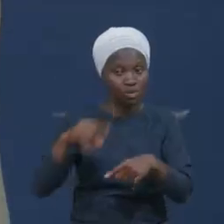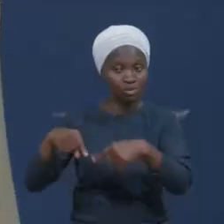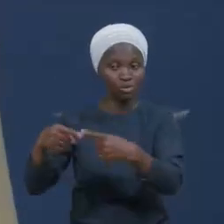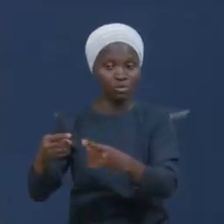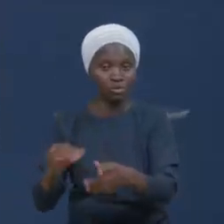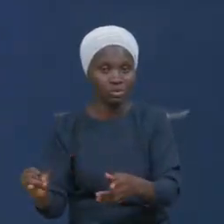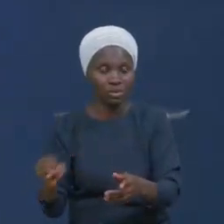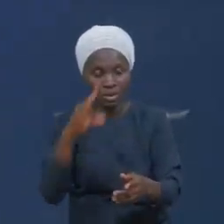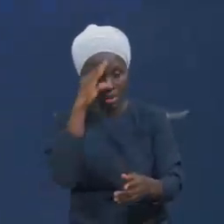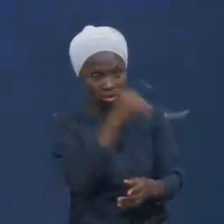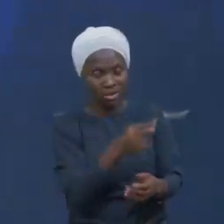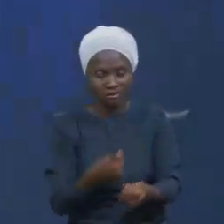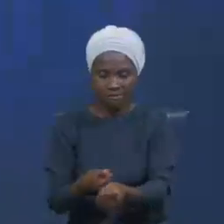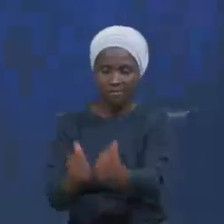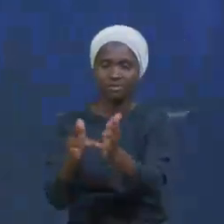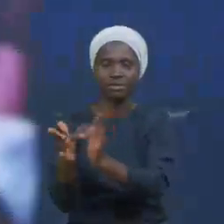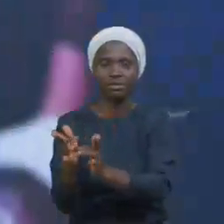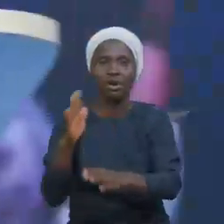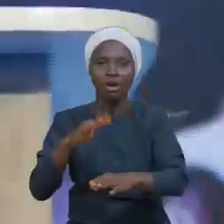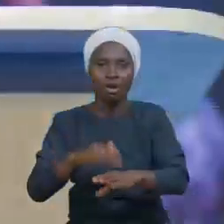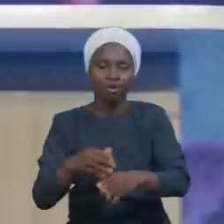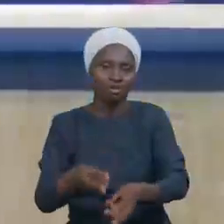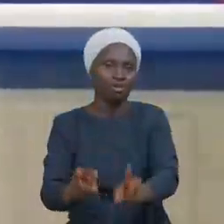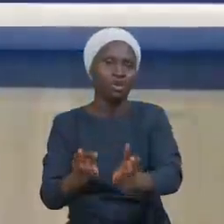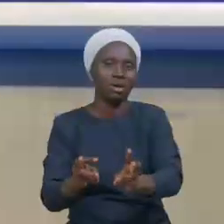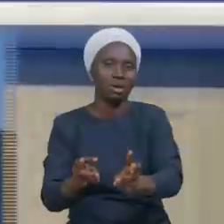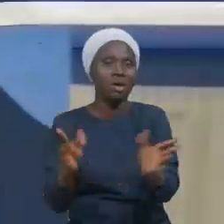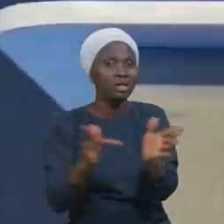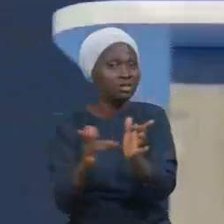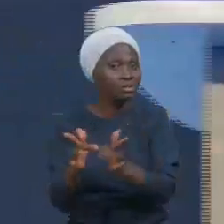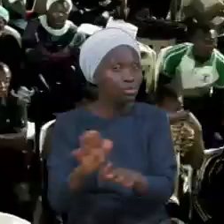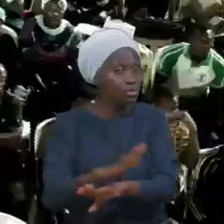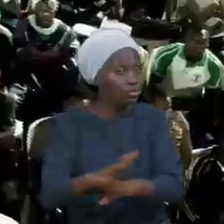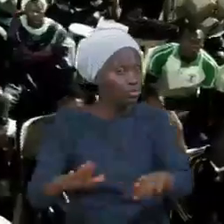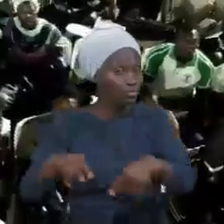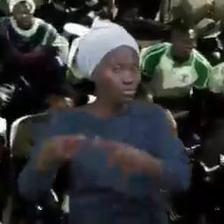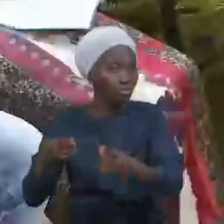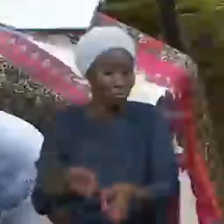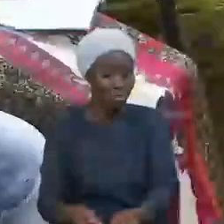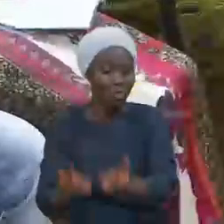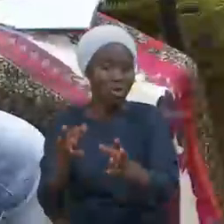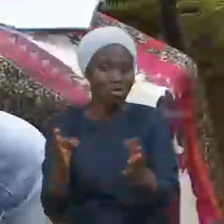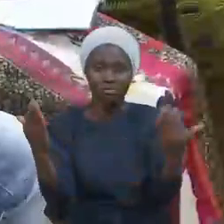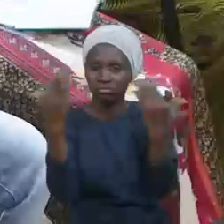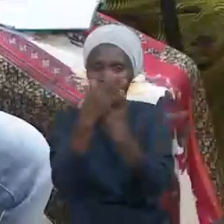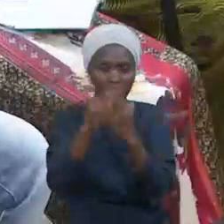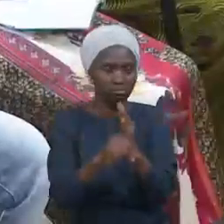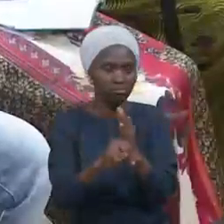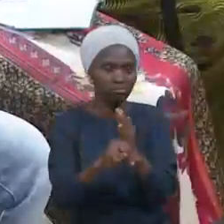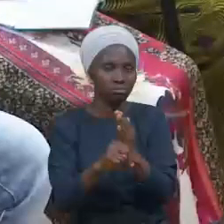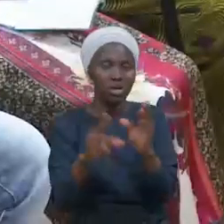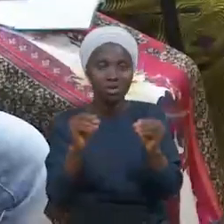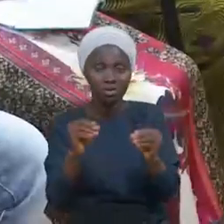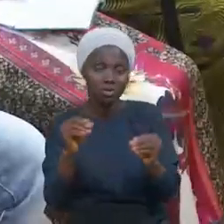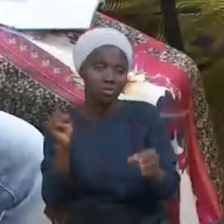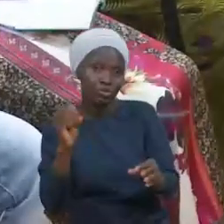followed Jesus in the way. Jesus does not go the way of darkness, so you're not going to